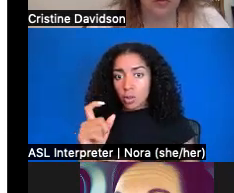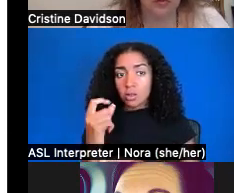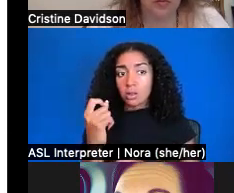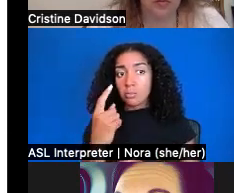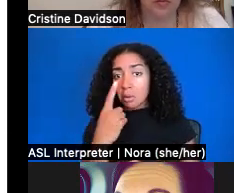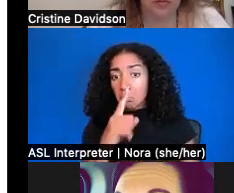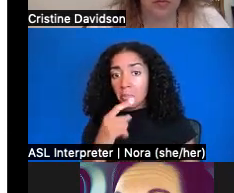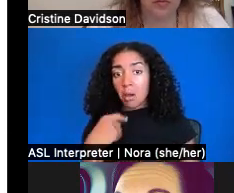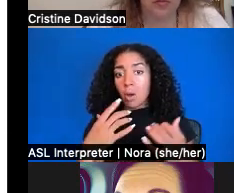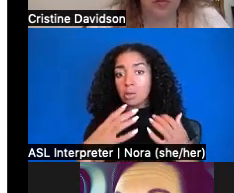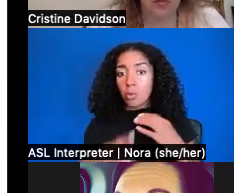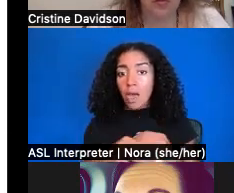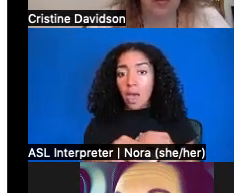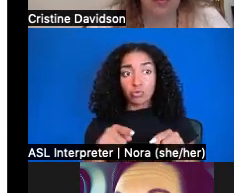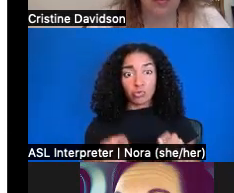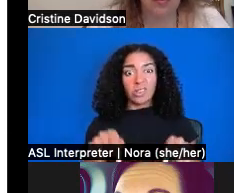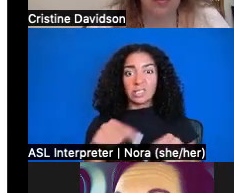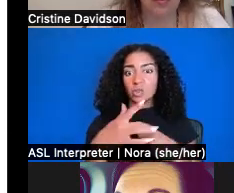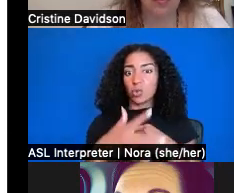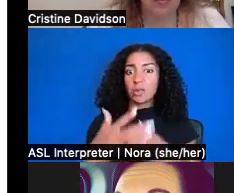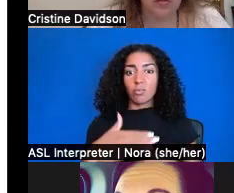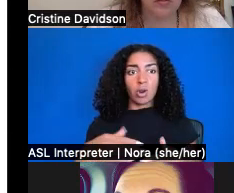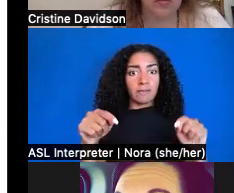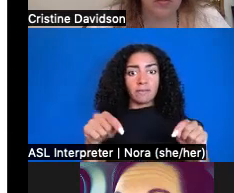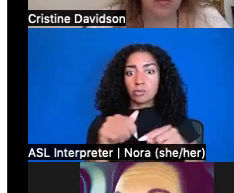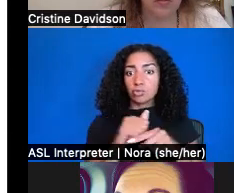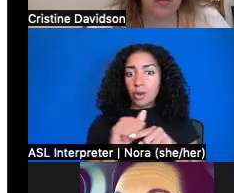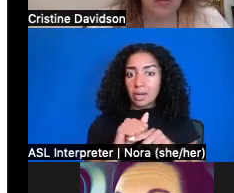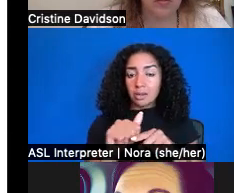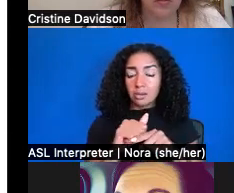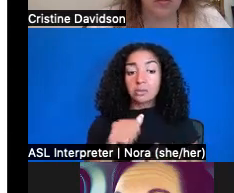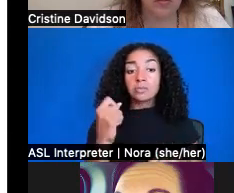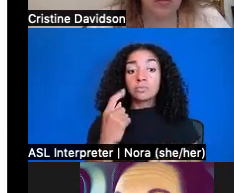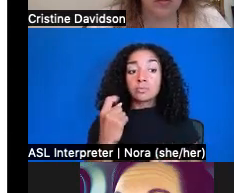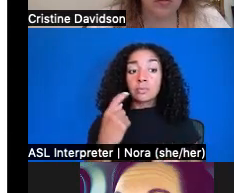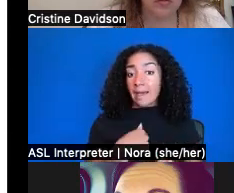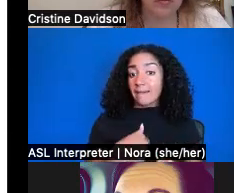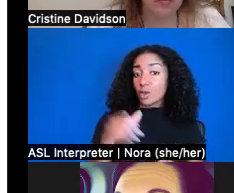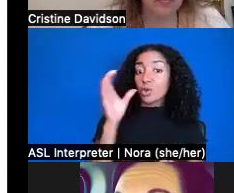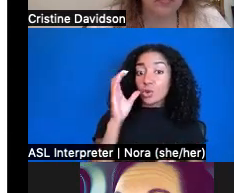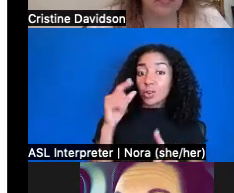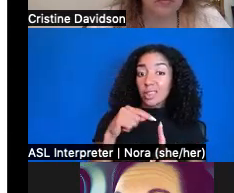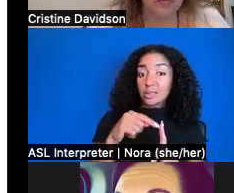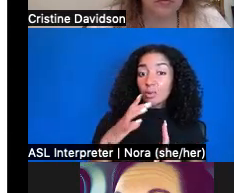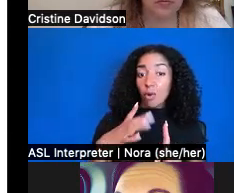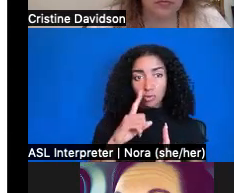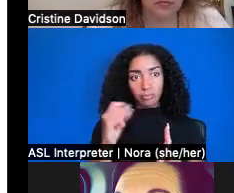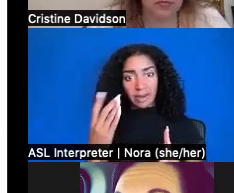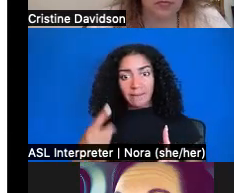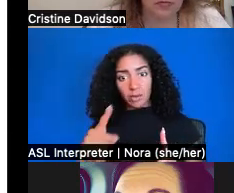in this early part of this time together, and I've heard it, and I'm sure many of you may have heard